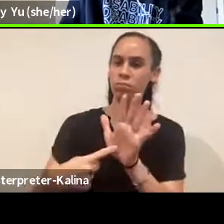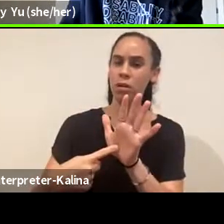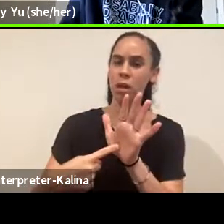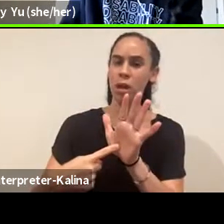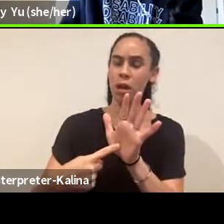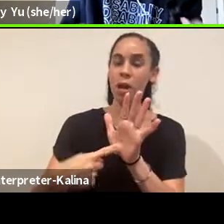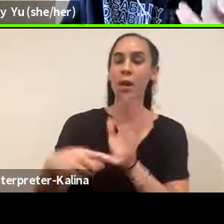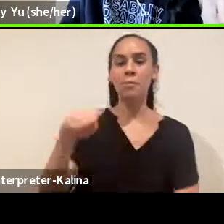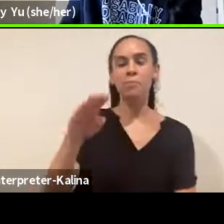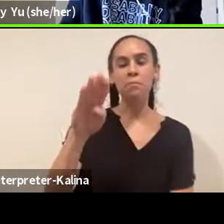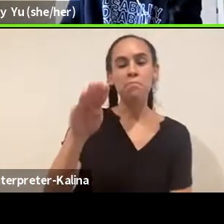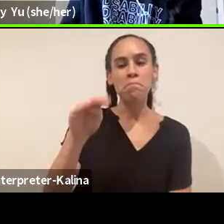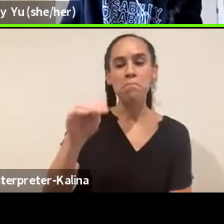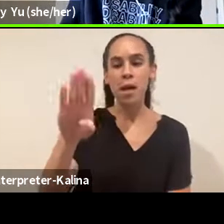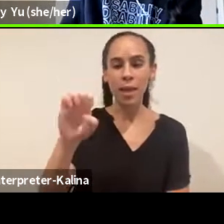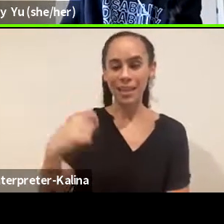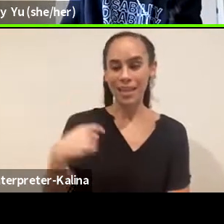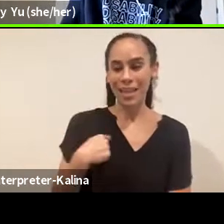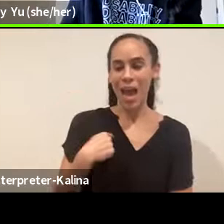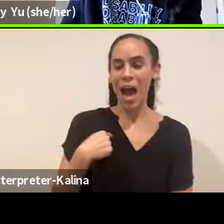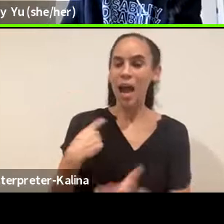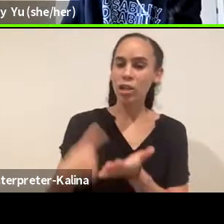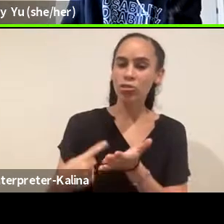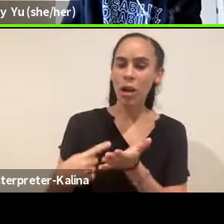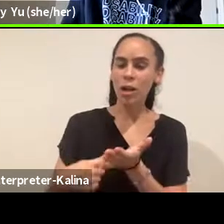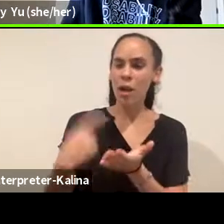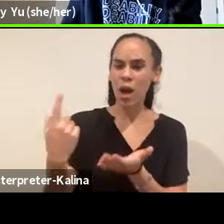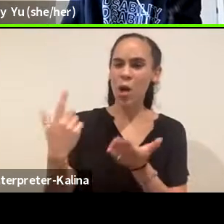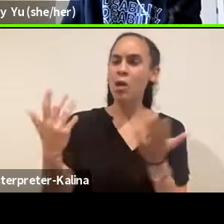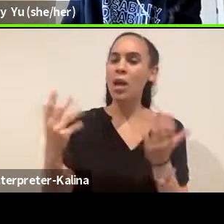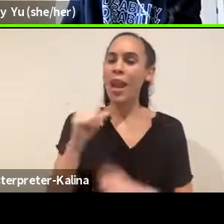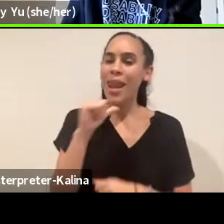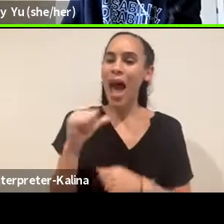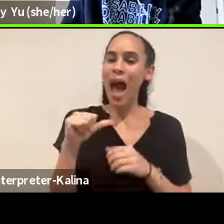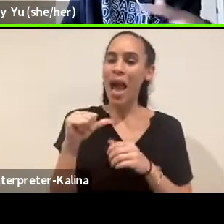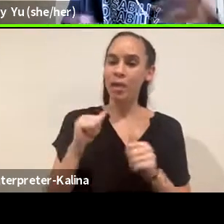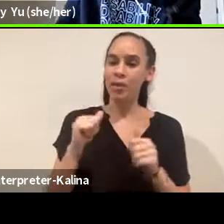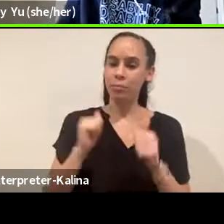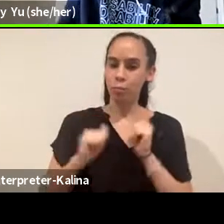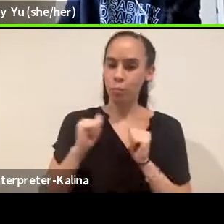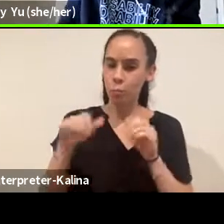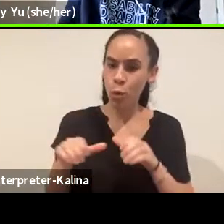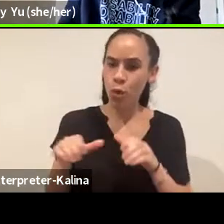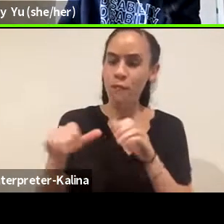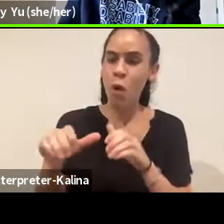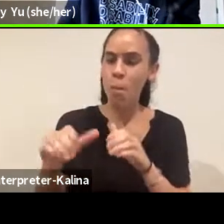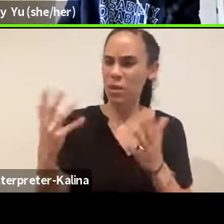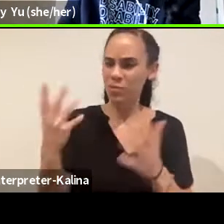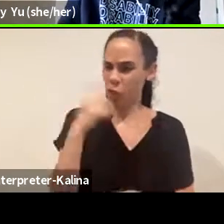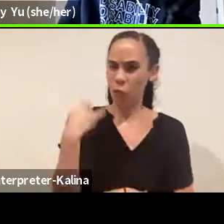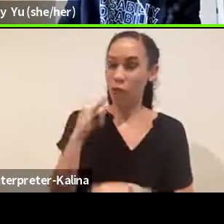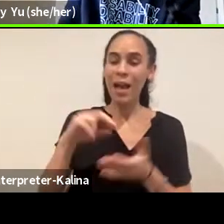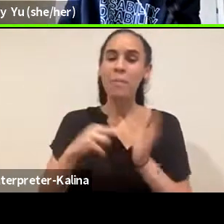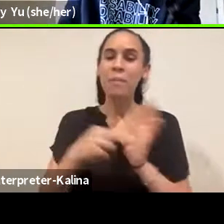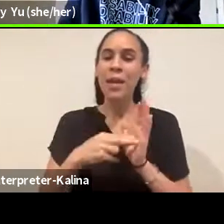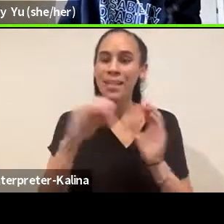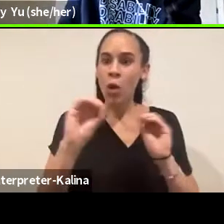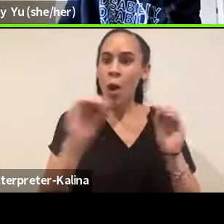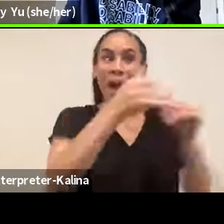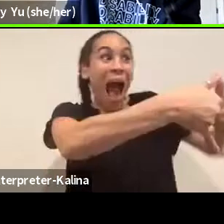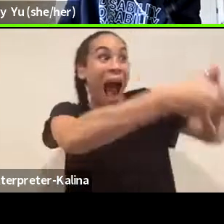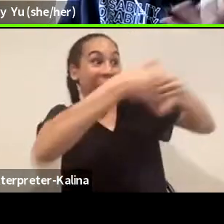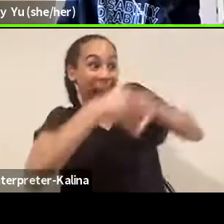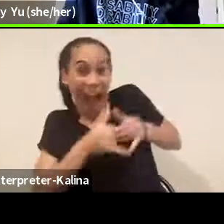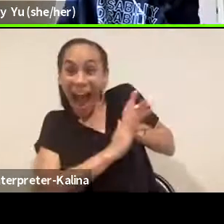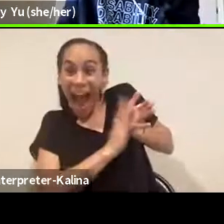and Melinda and I have talked about like, what does non-performative allyship actually look like? And for me, it's no one's looking for some award at the end of the day